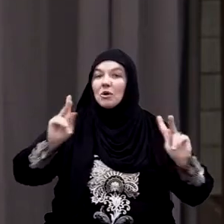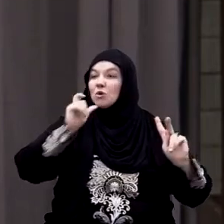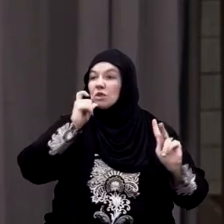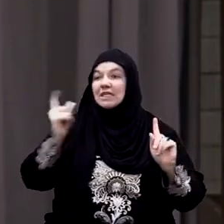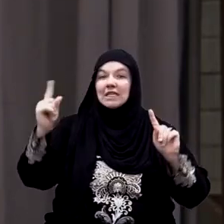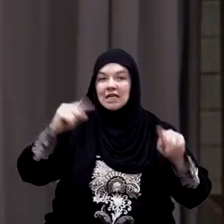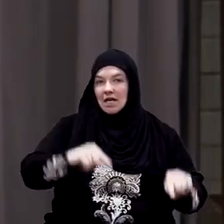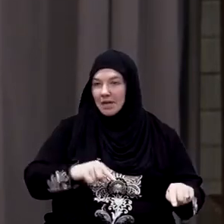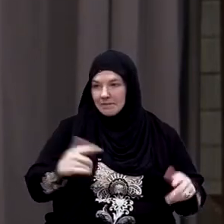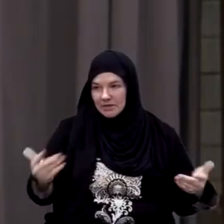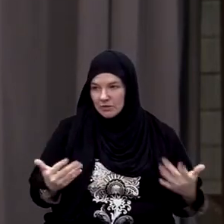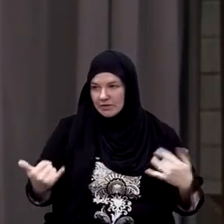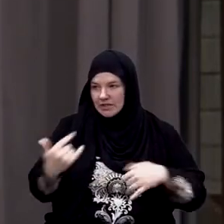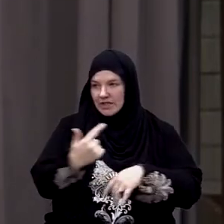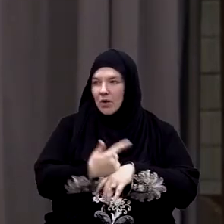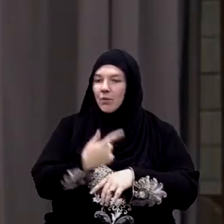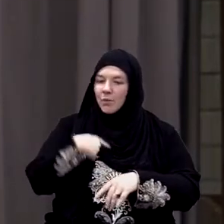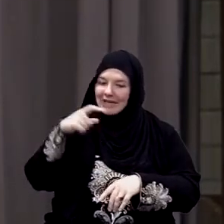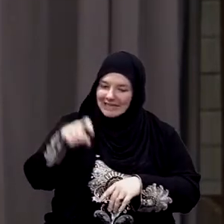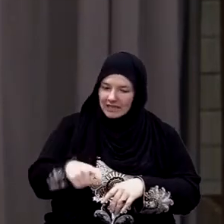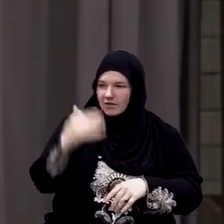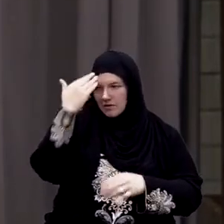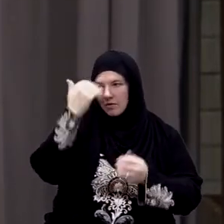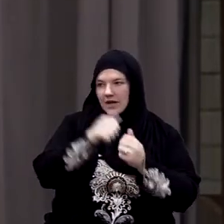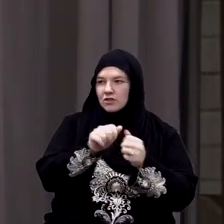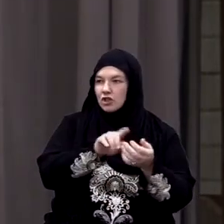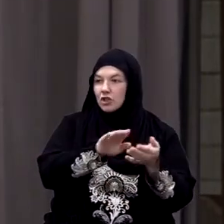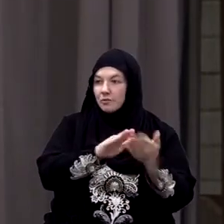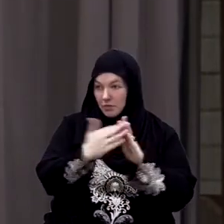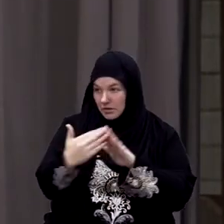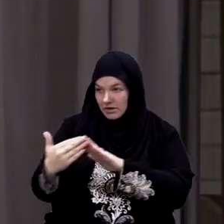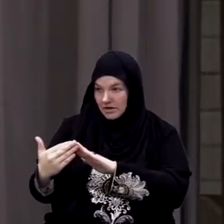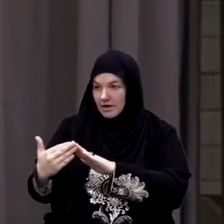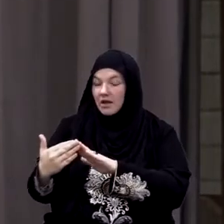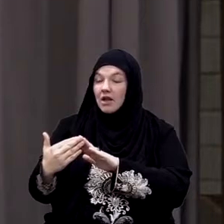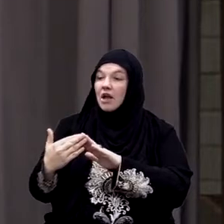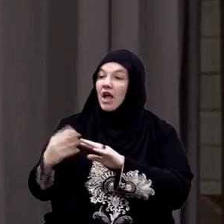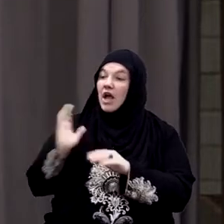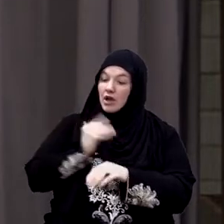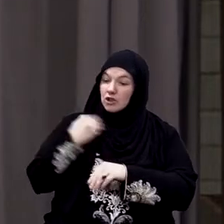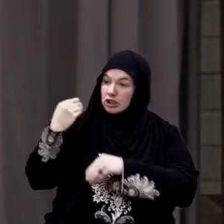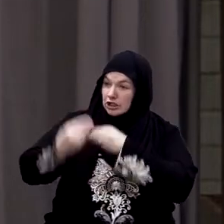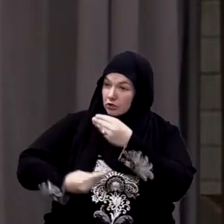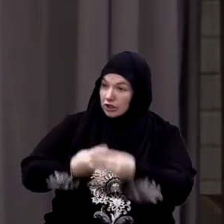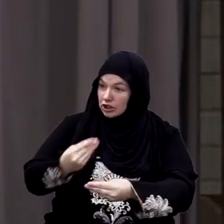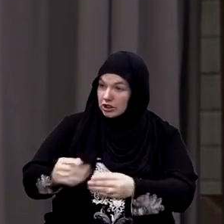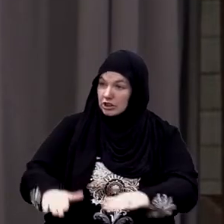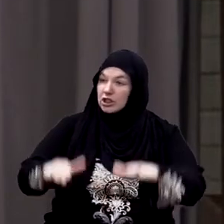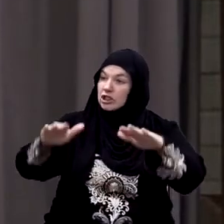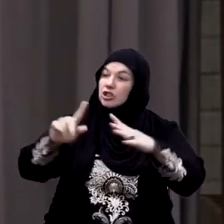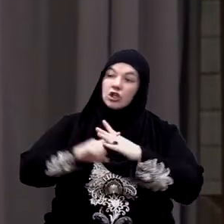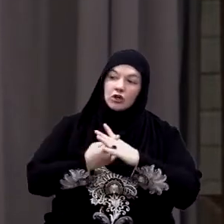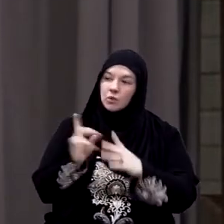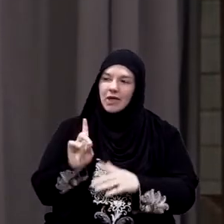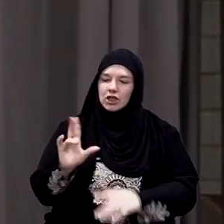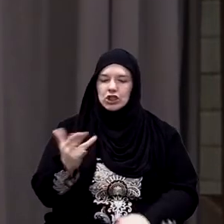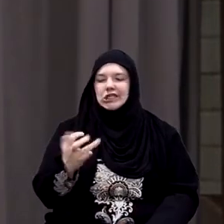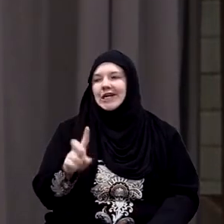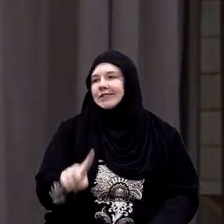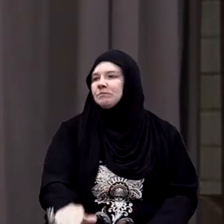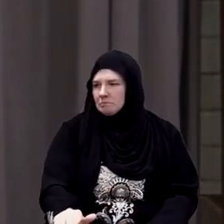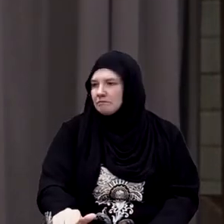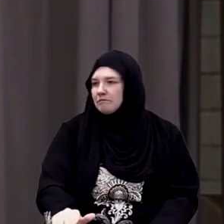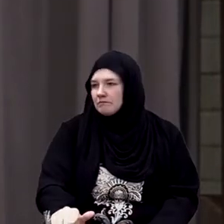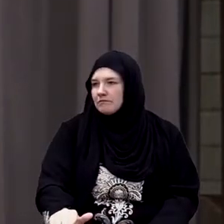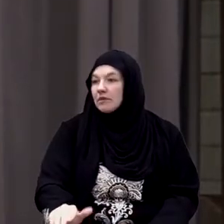else. But we need to know as a community that a generation starts with a child. A